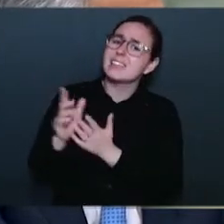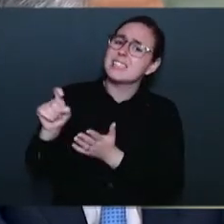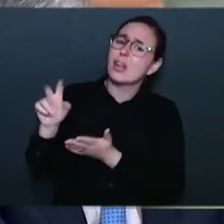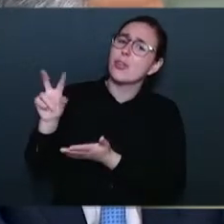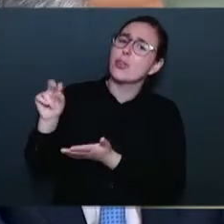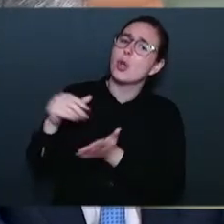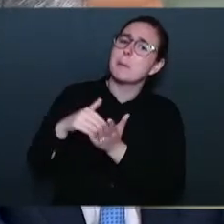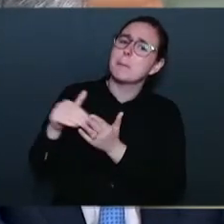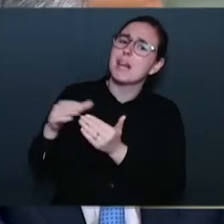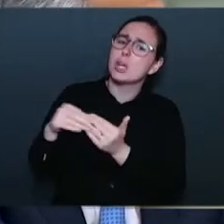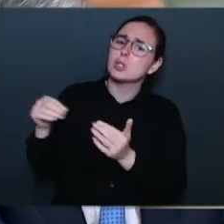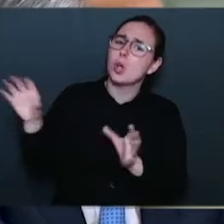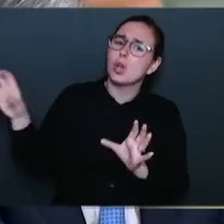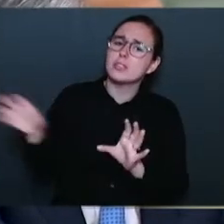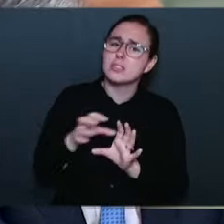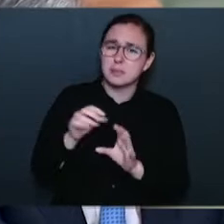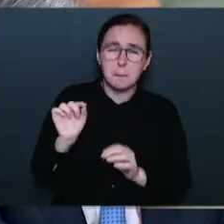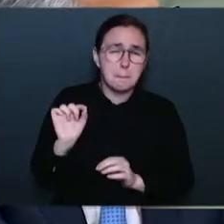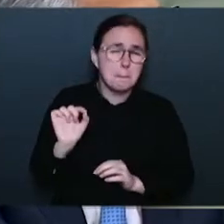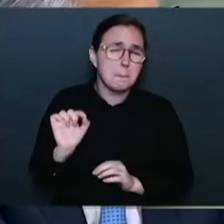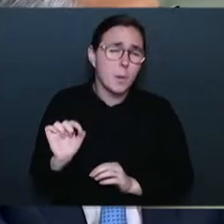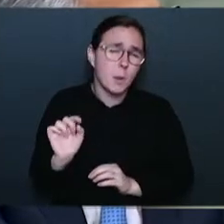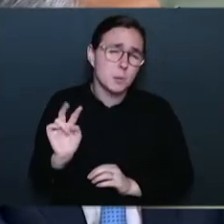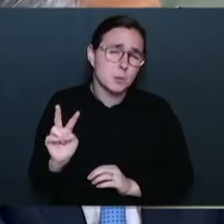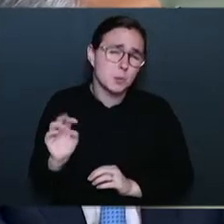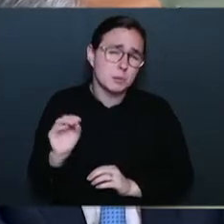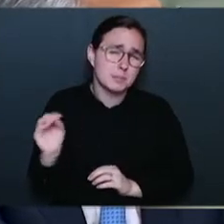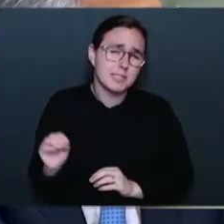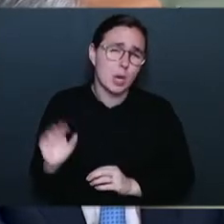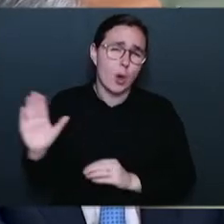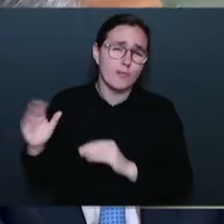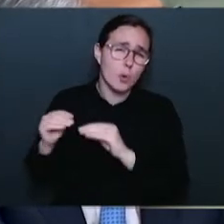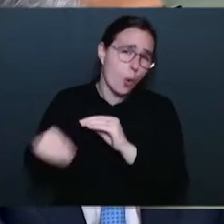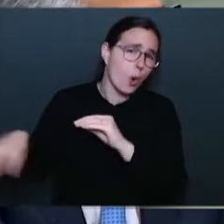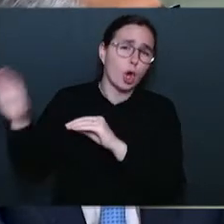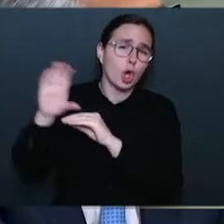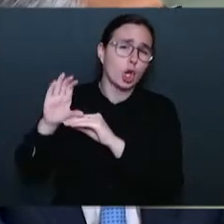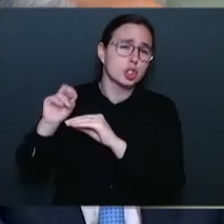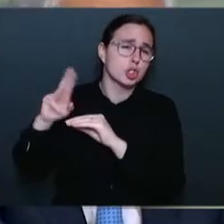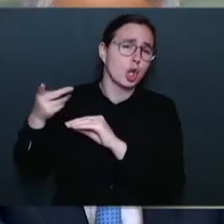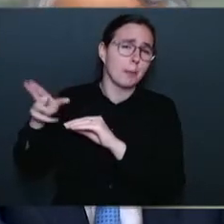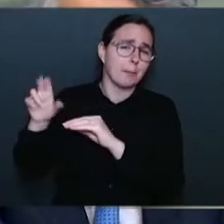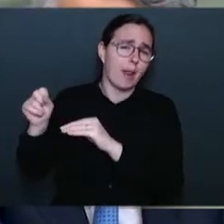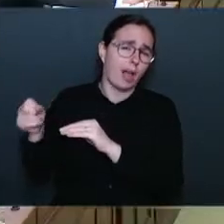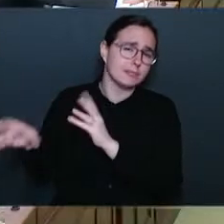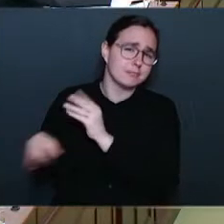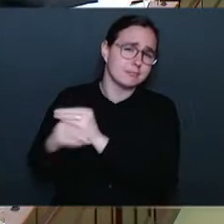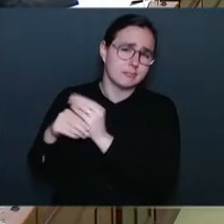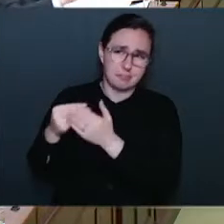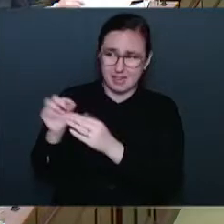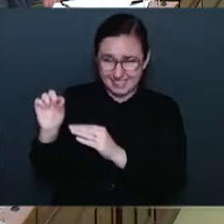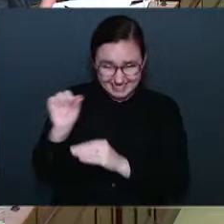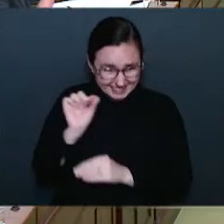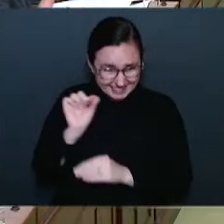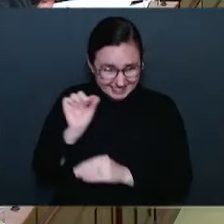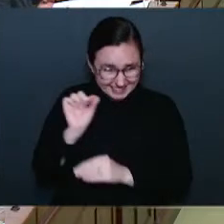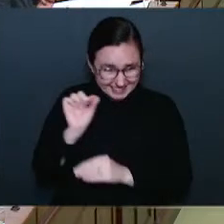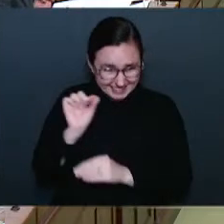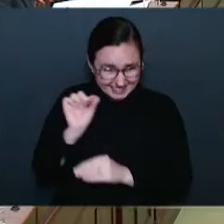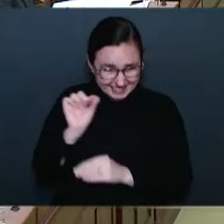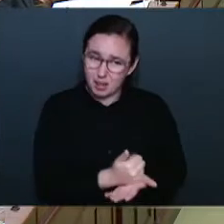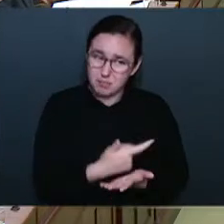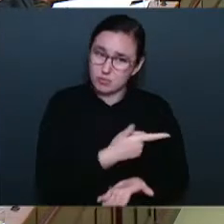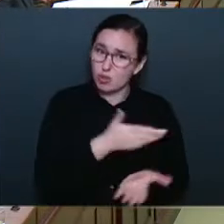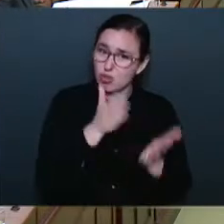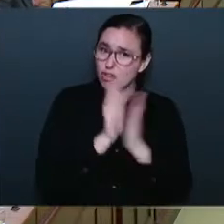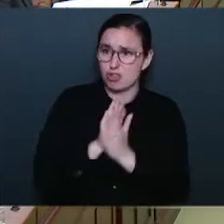government surplus in immediate aid will the minister rise in this house and commit to the more than reasonable request The Honorable the minister of